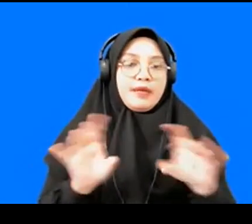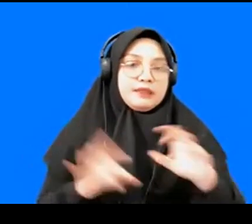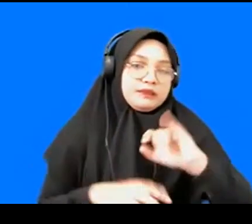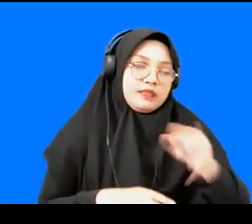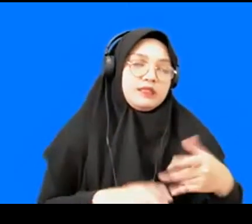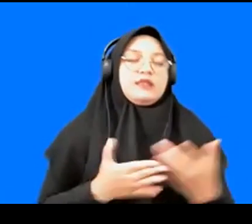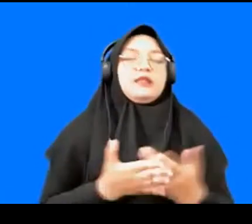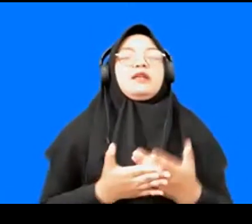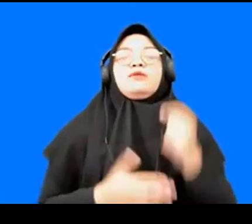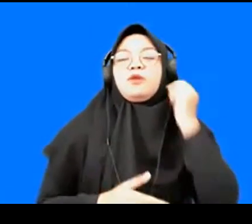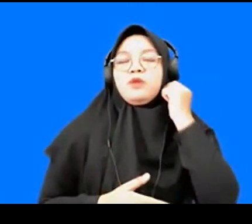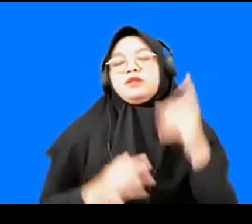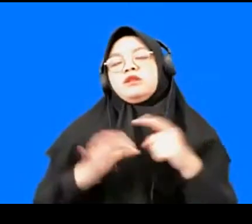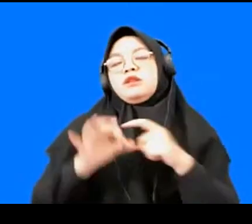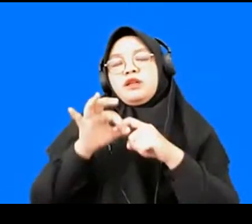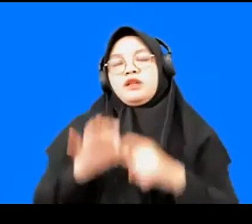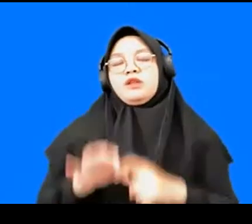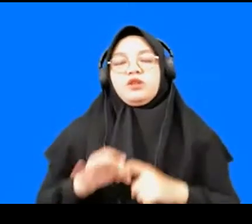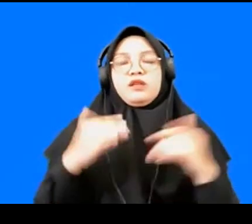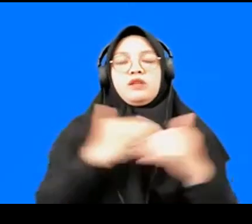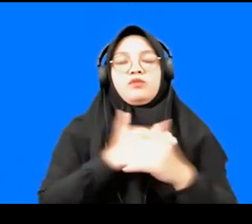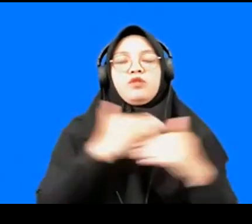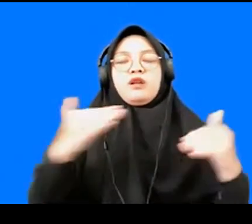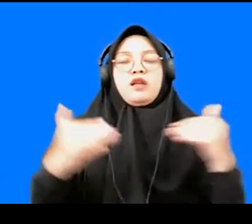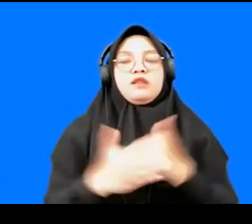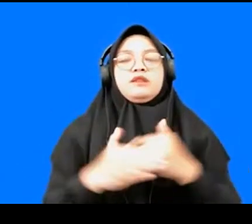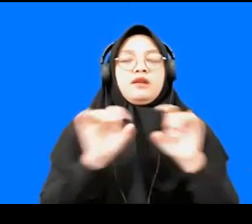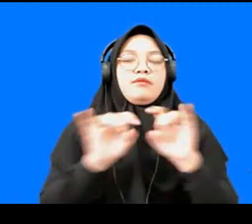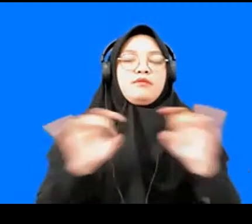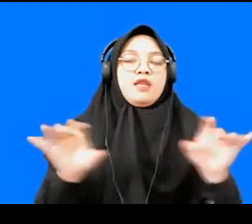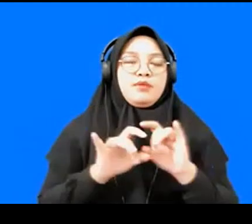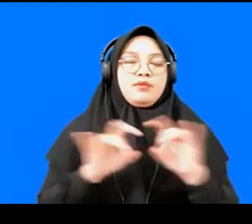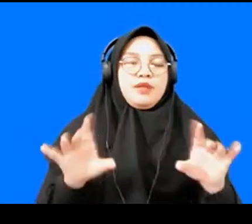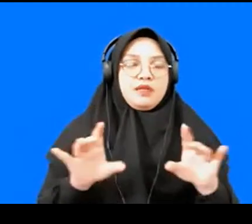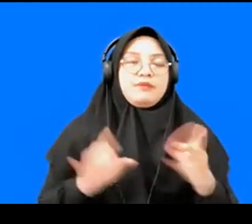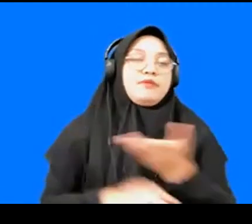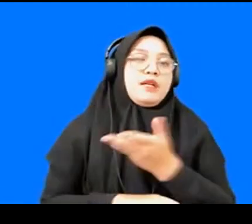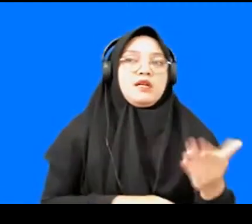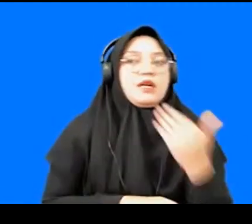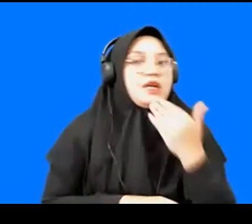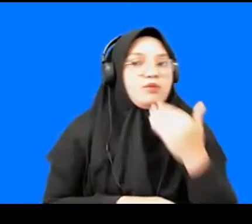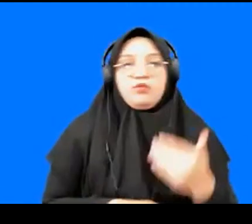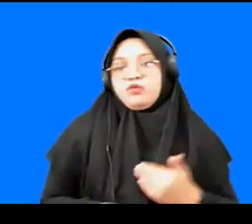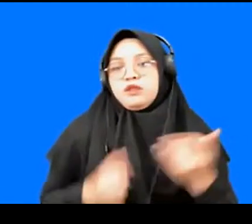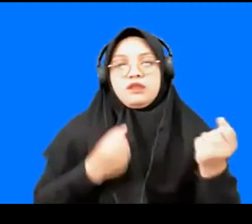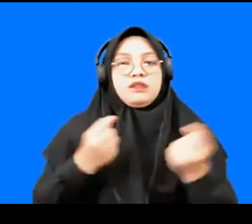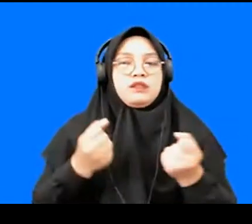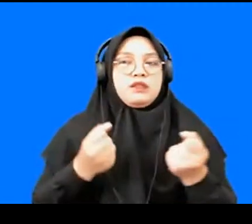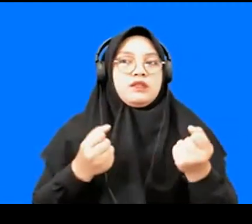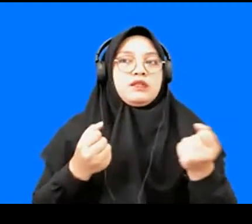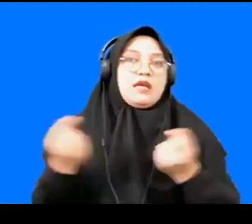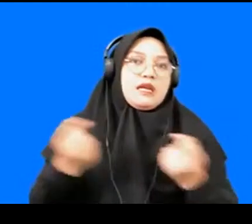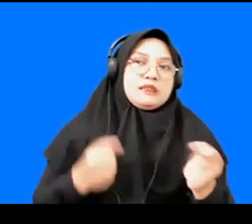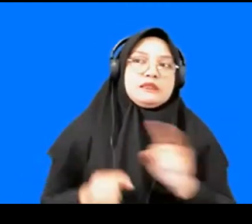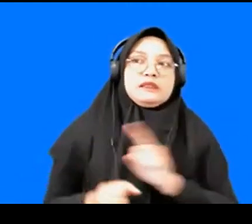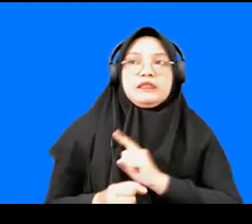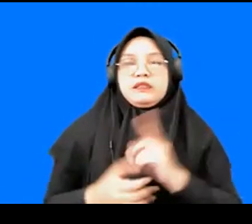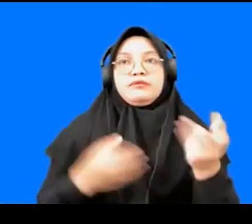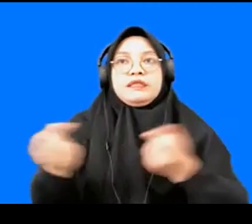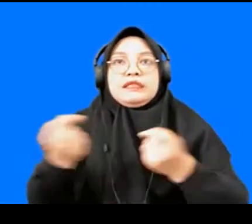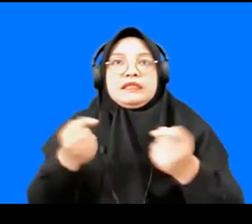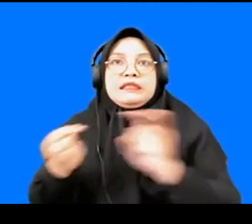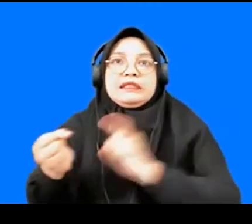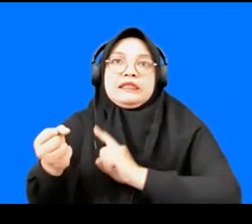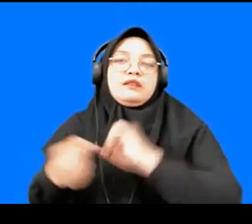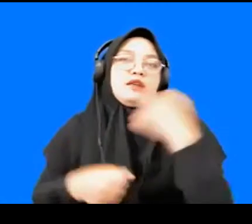own their own vehicle. They will go by bus, by train, etc. And if you're not putting